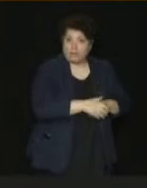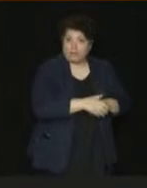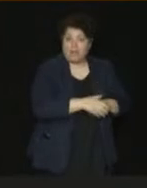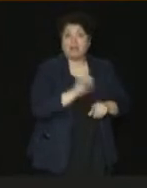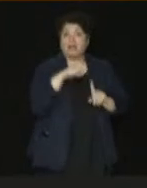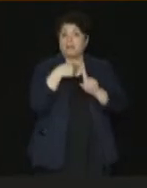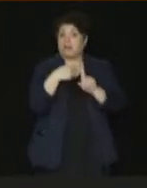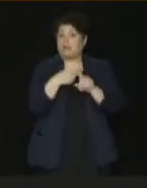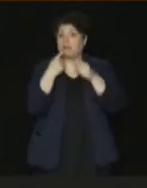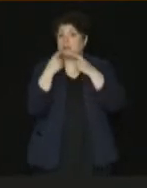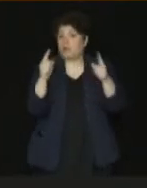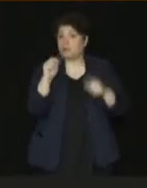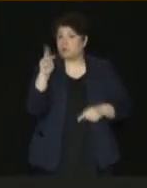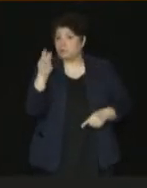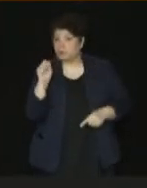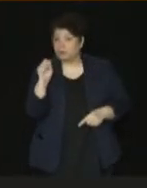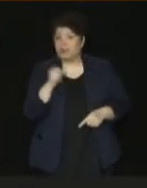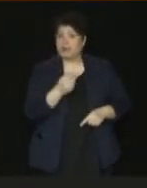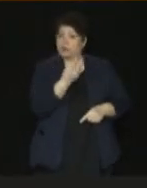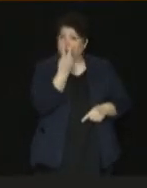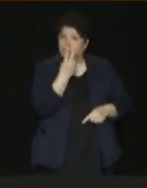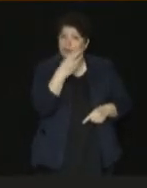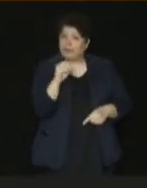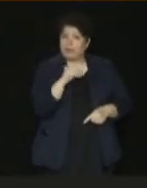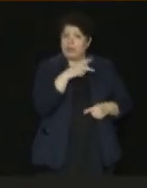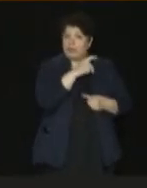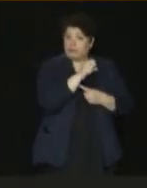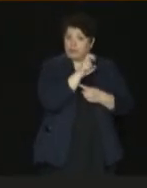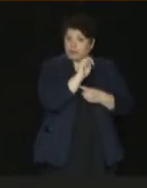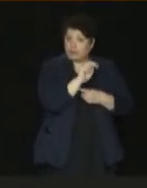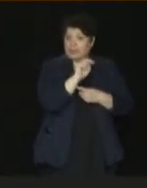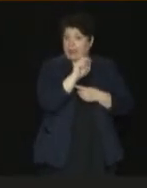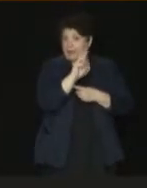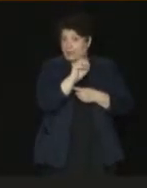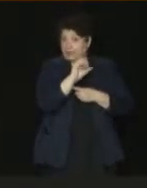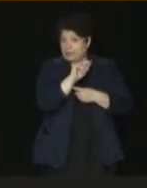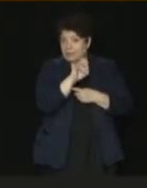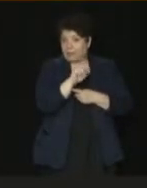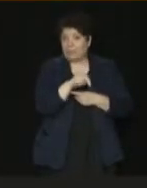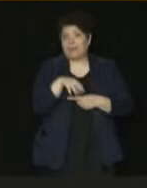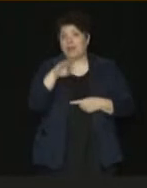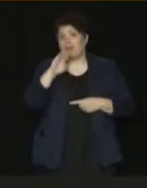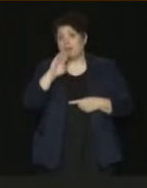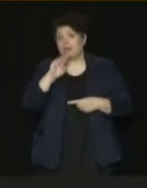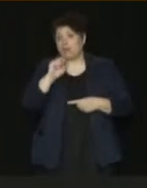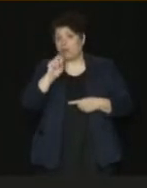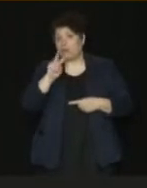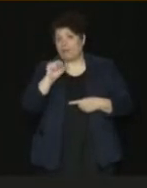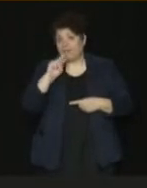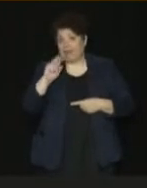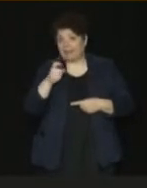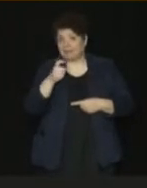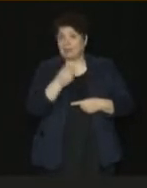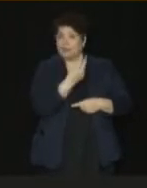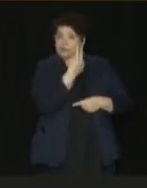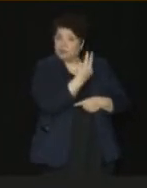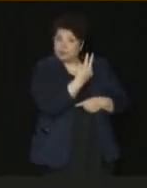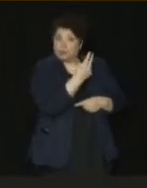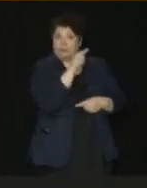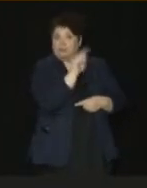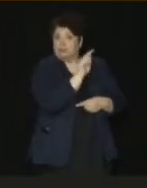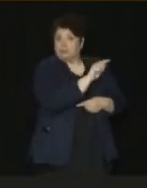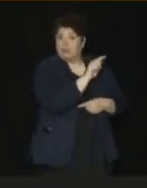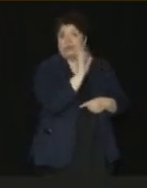share. 2 companies, Precision Nanosystems and Novavax, are now on track to manufacture